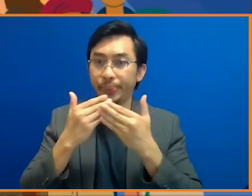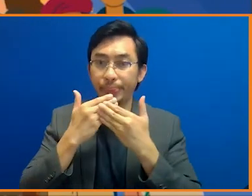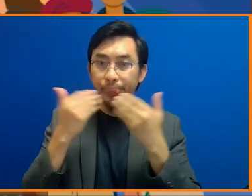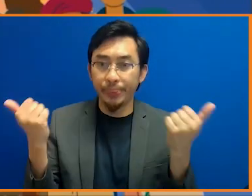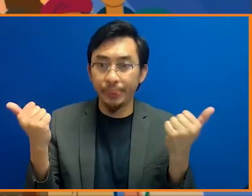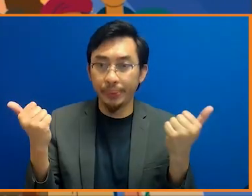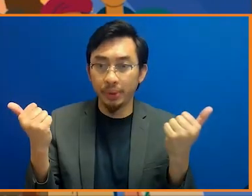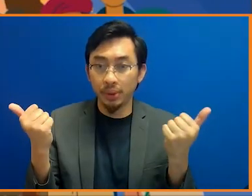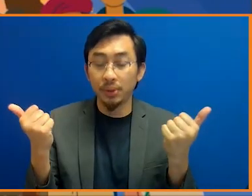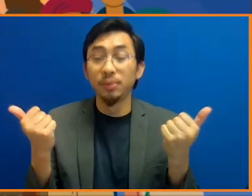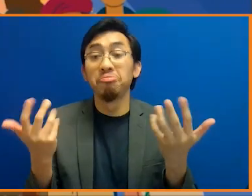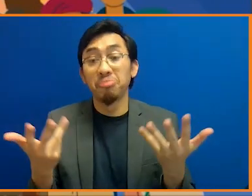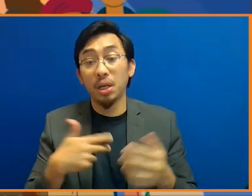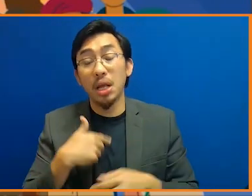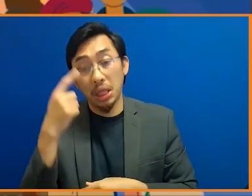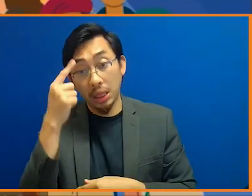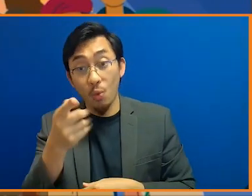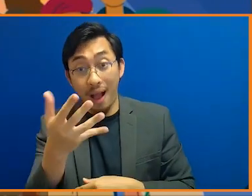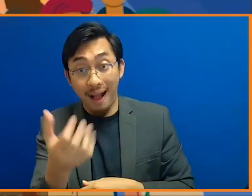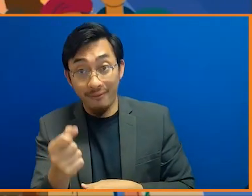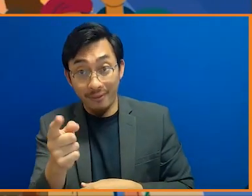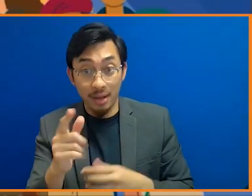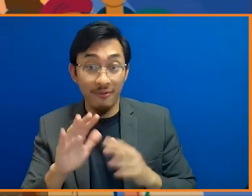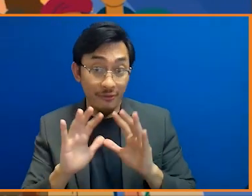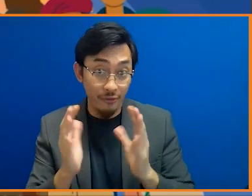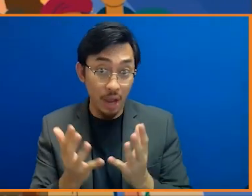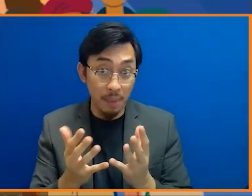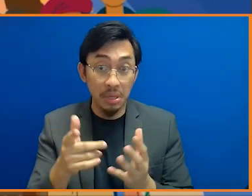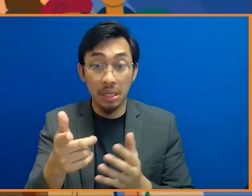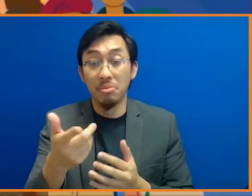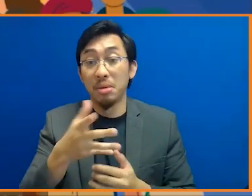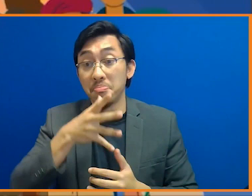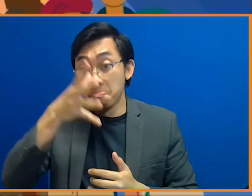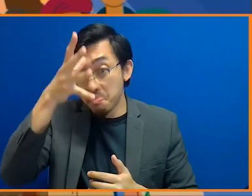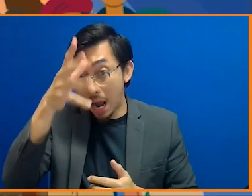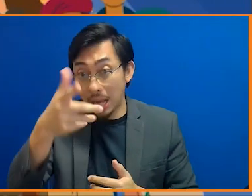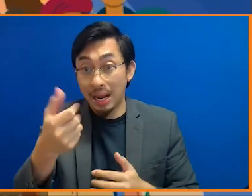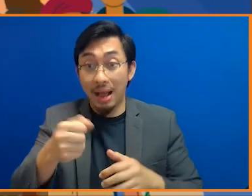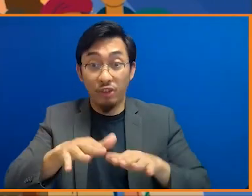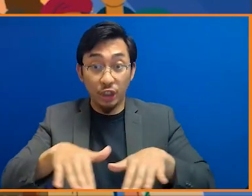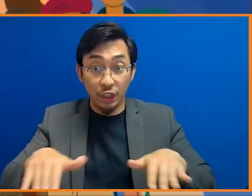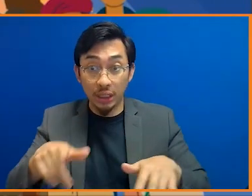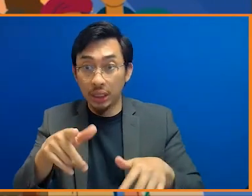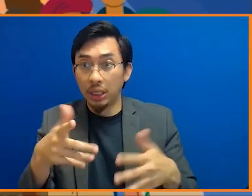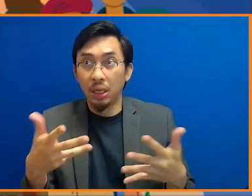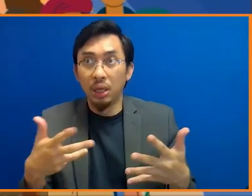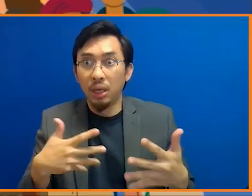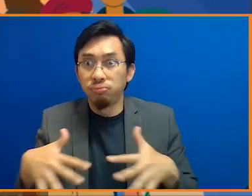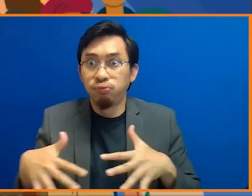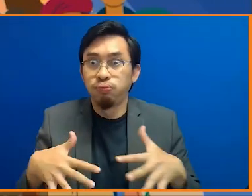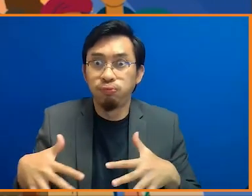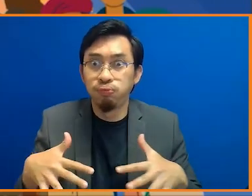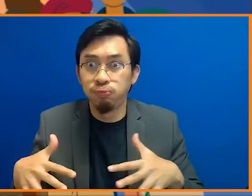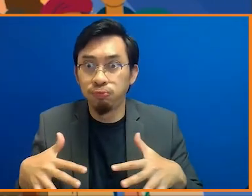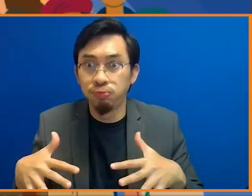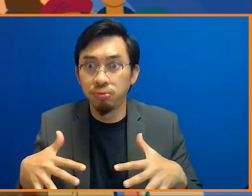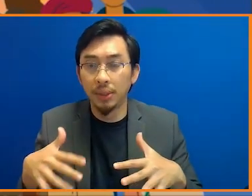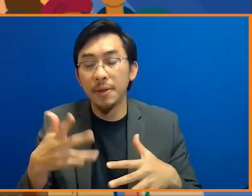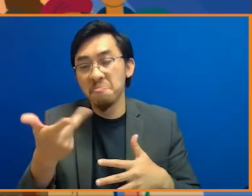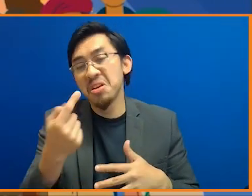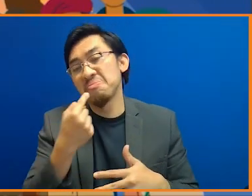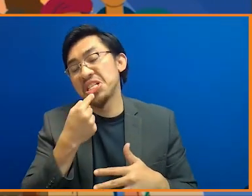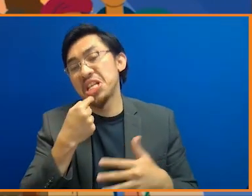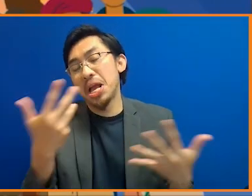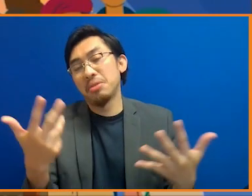Well, let's assume if you have a family, you are a parents, and you have a children in school, and then suddenly a big